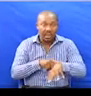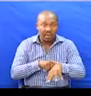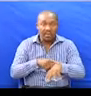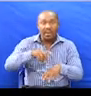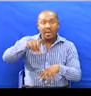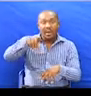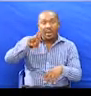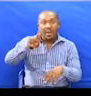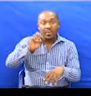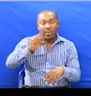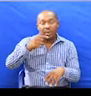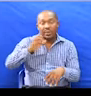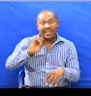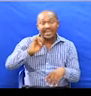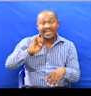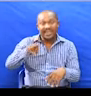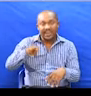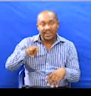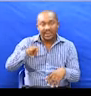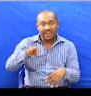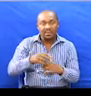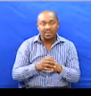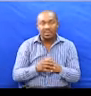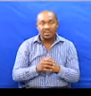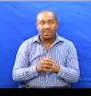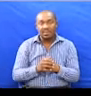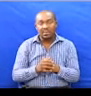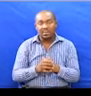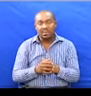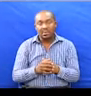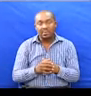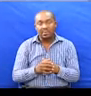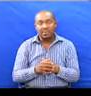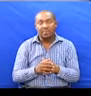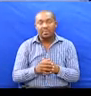are referred to as